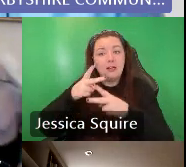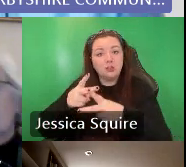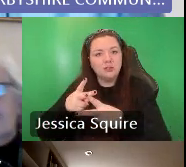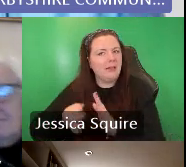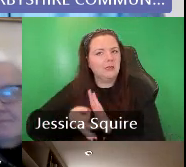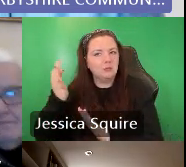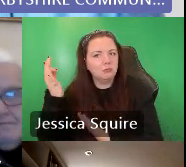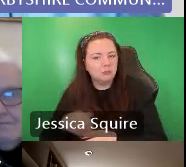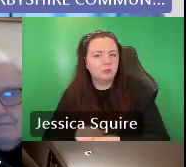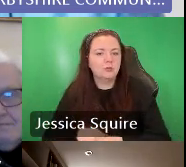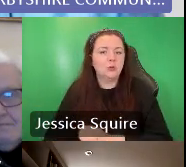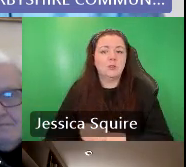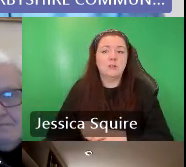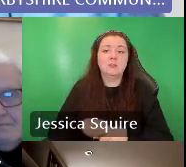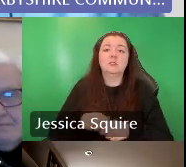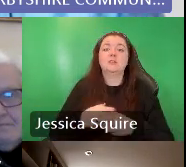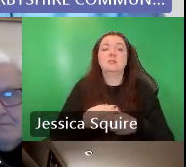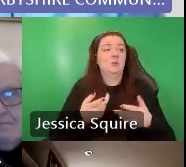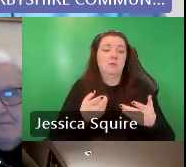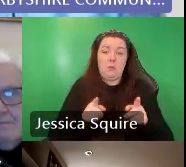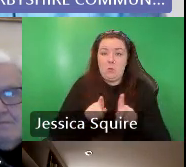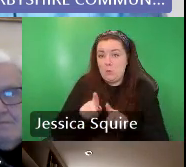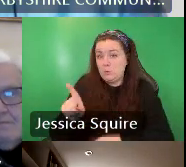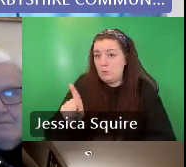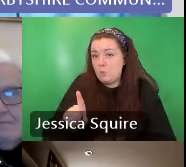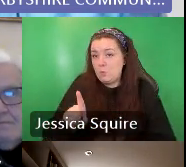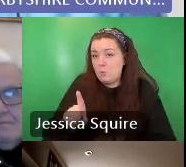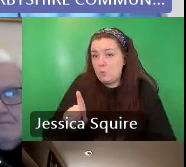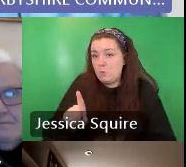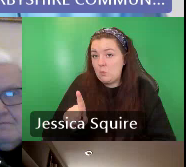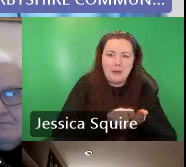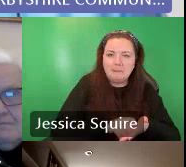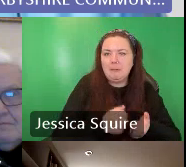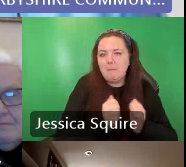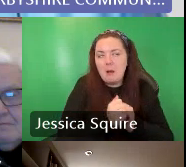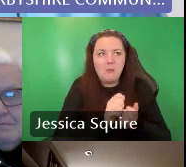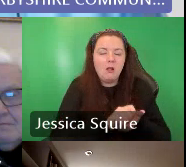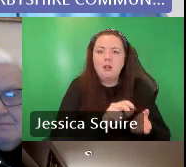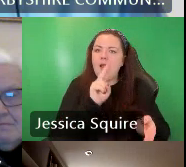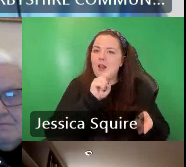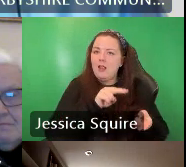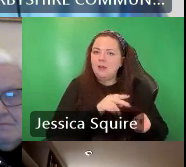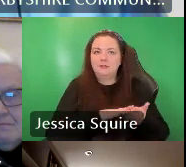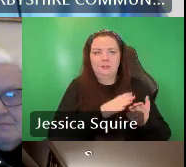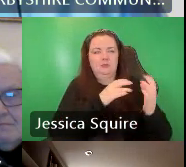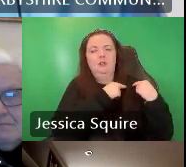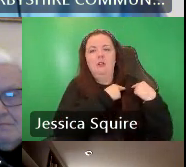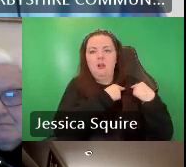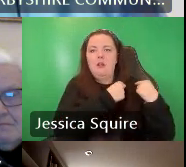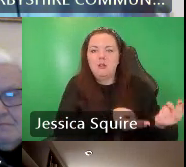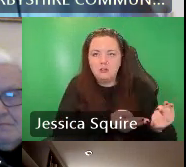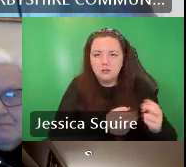for staff and also for their patients. Move on to the next slide, please.